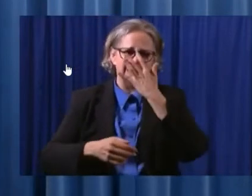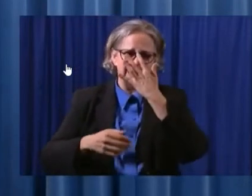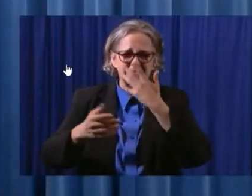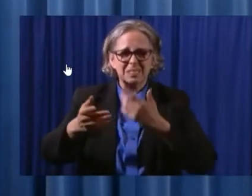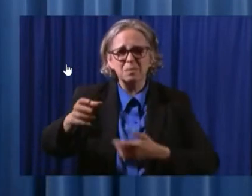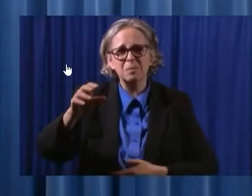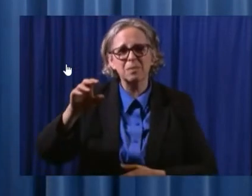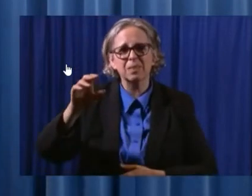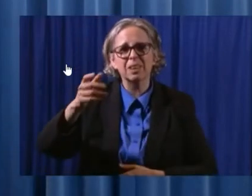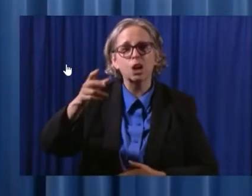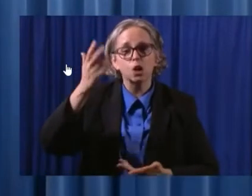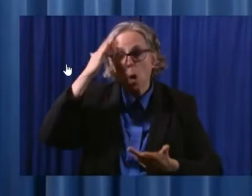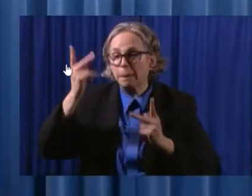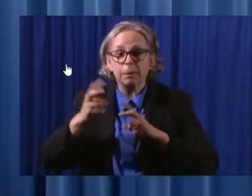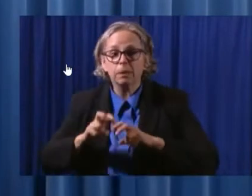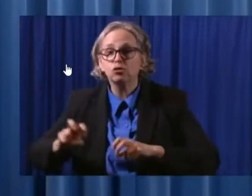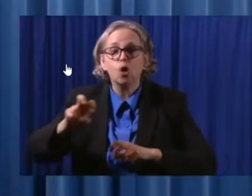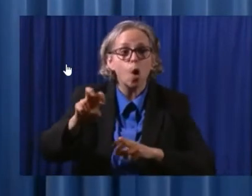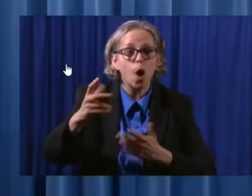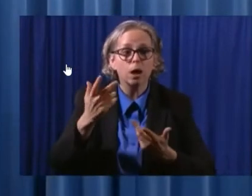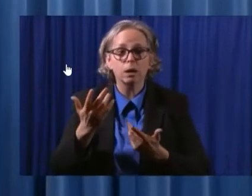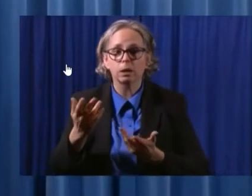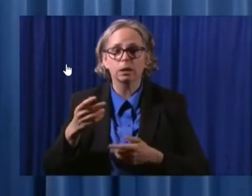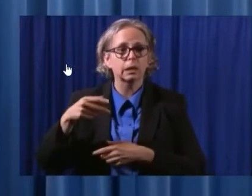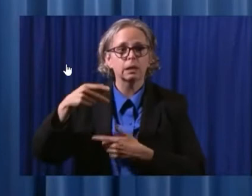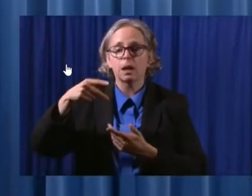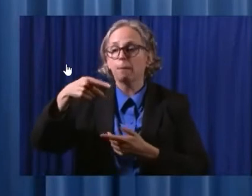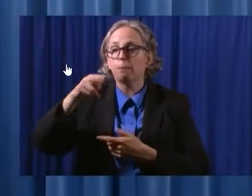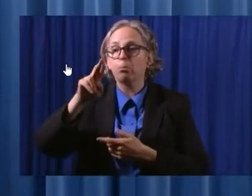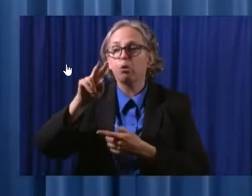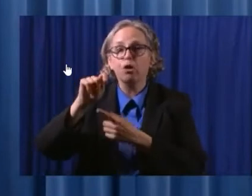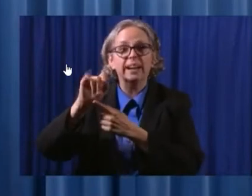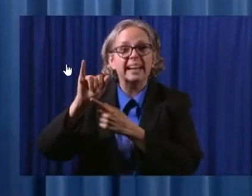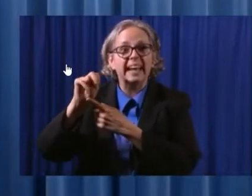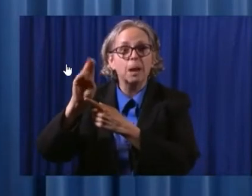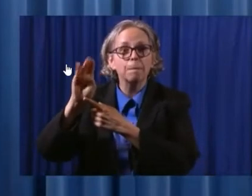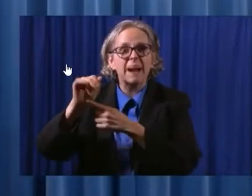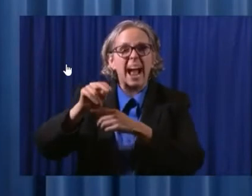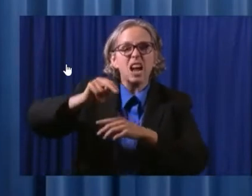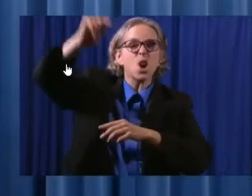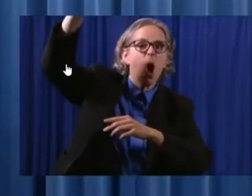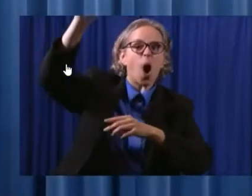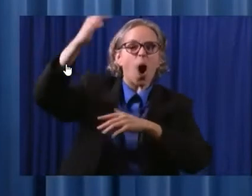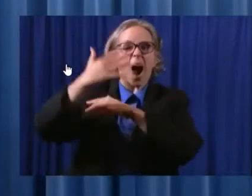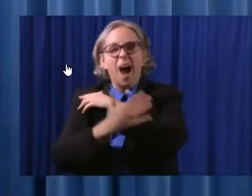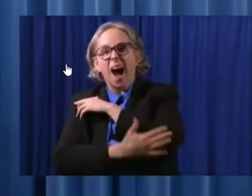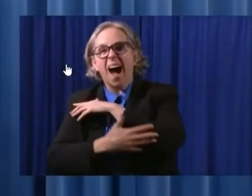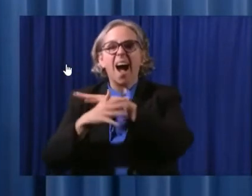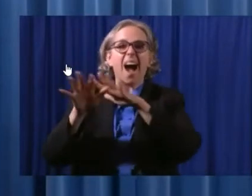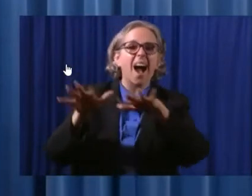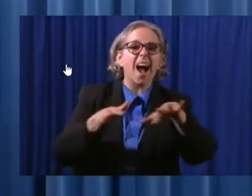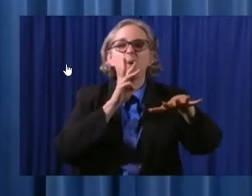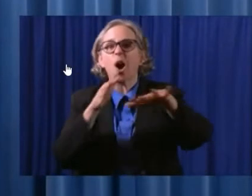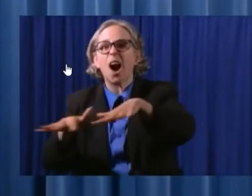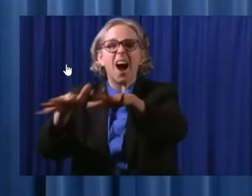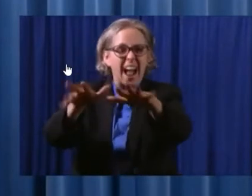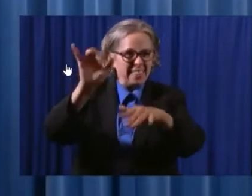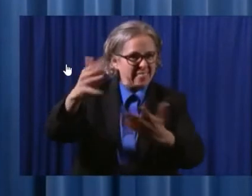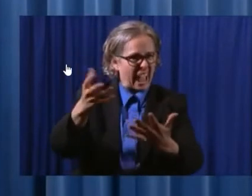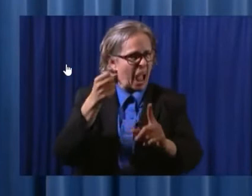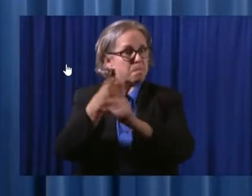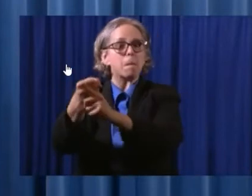It's spreading because people who are showing symptoms are not staying home when they should. It's spreading because people aren't social